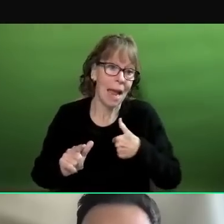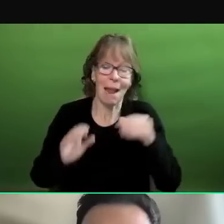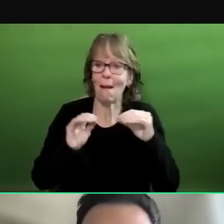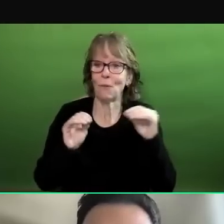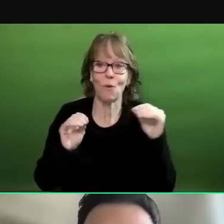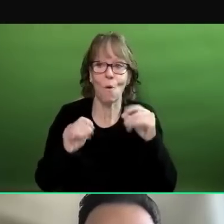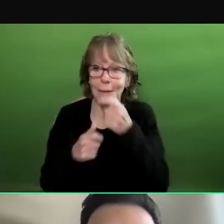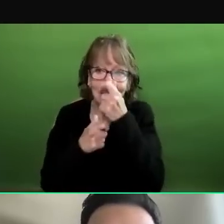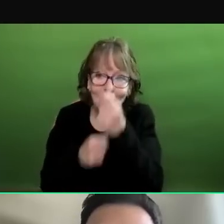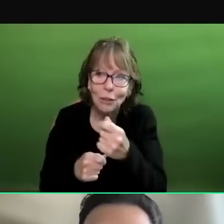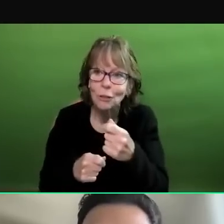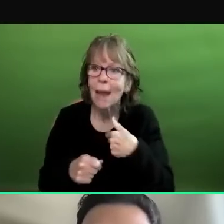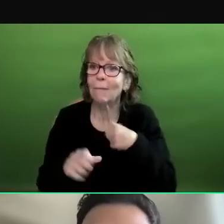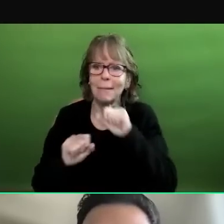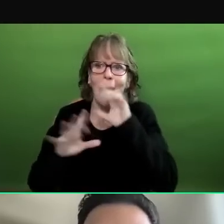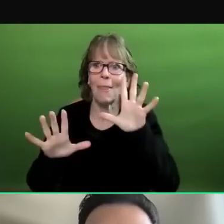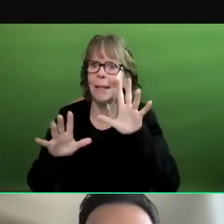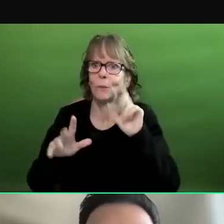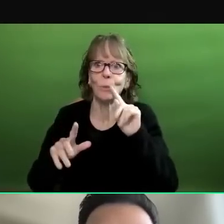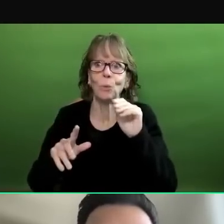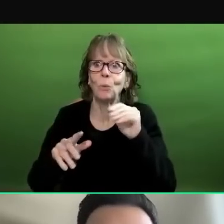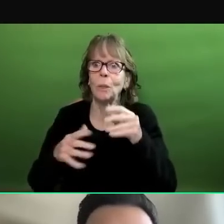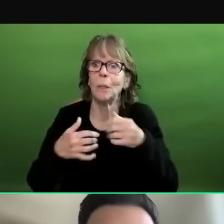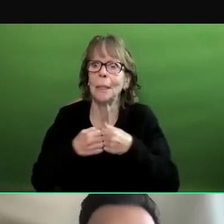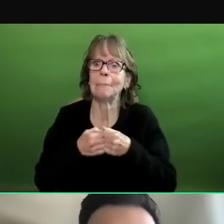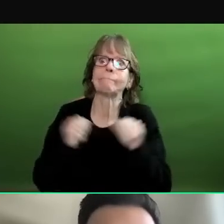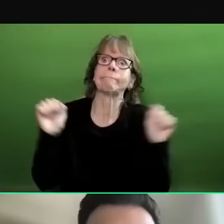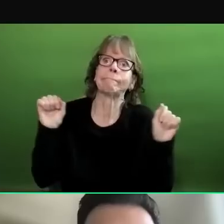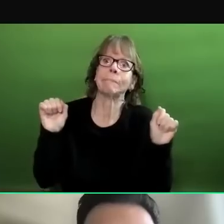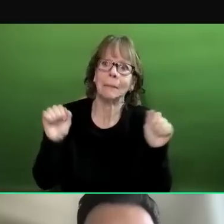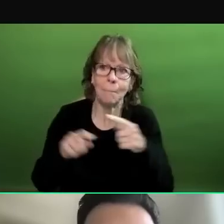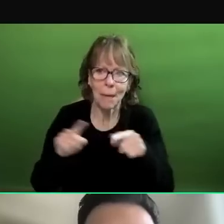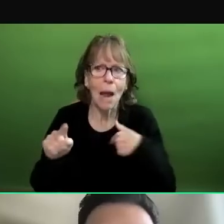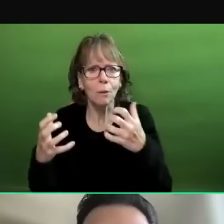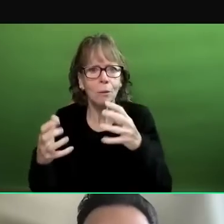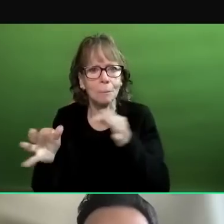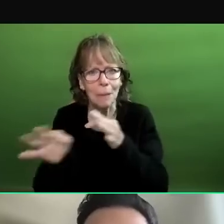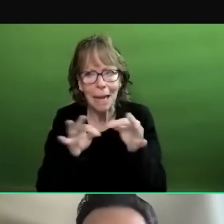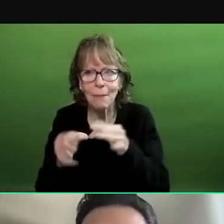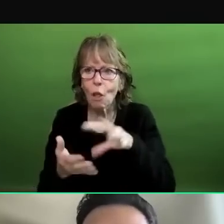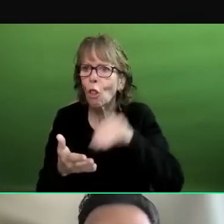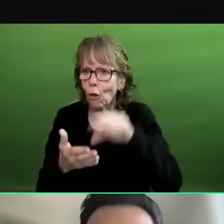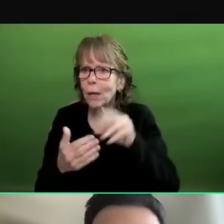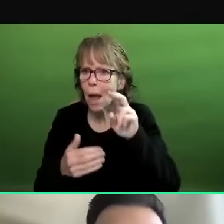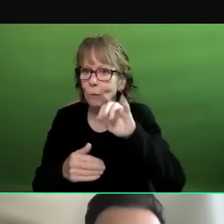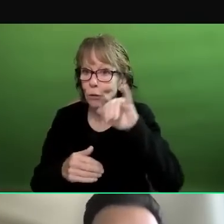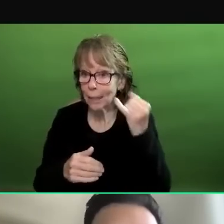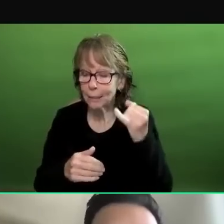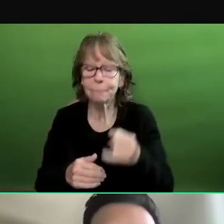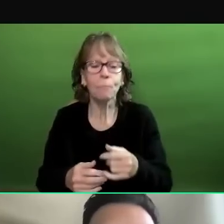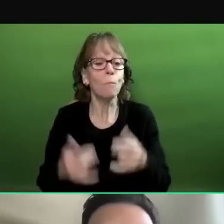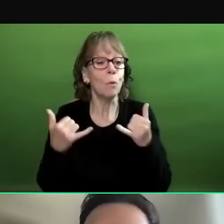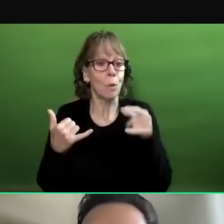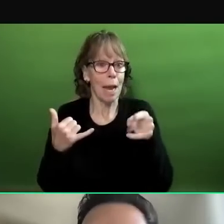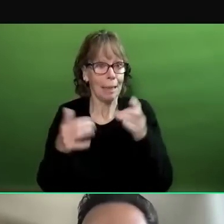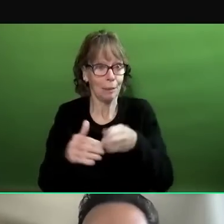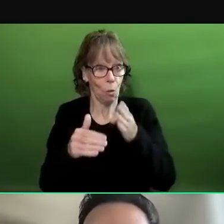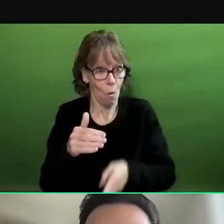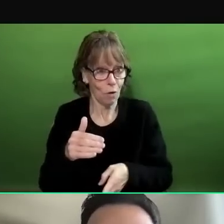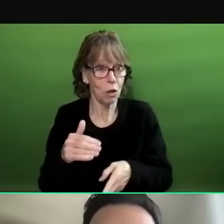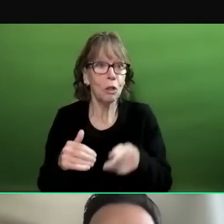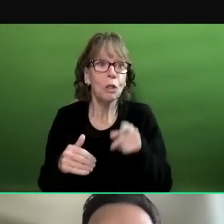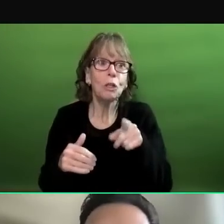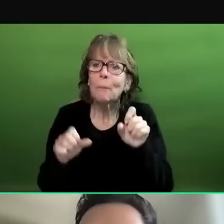of interest. And I want to just briefly mention some of the learning objectives for today. So by the end of today's conversation, you should be able